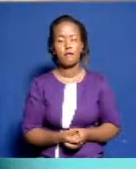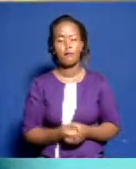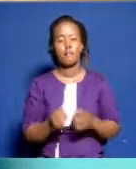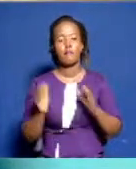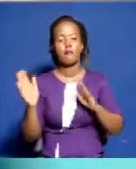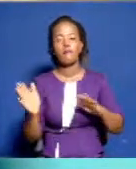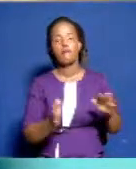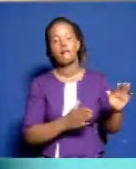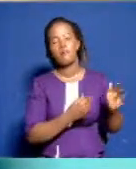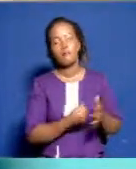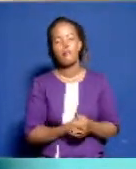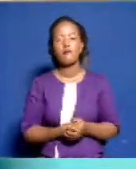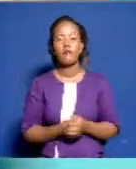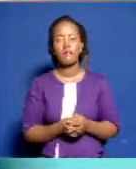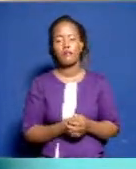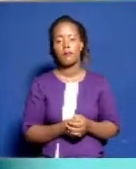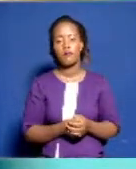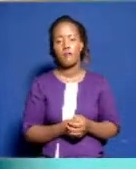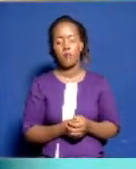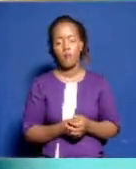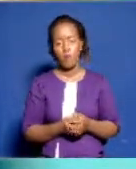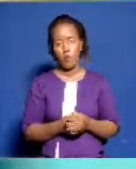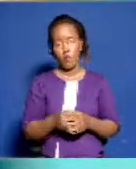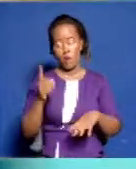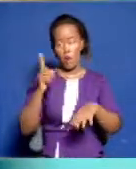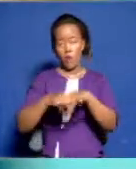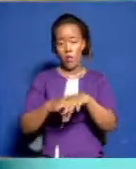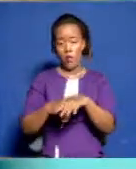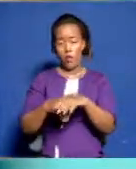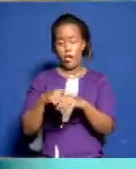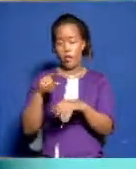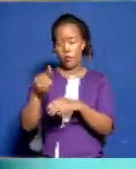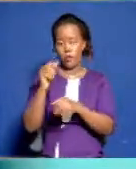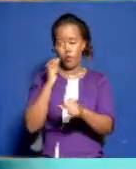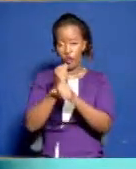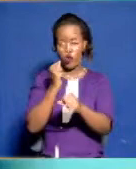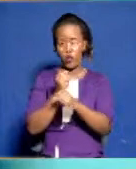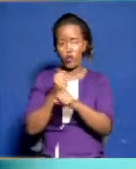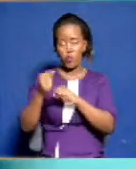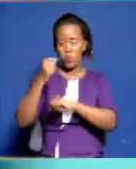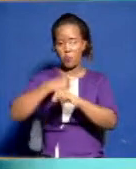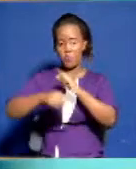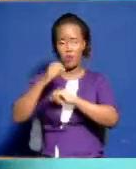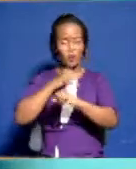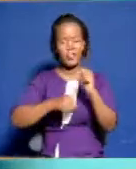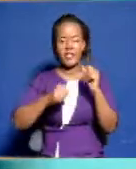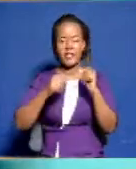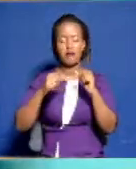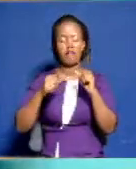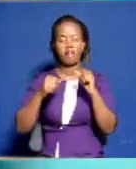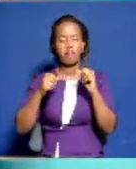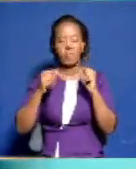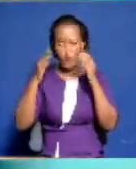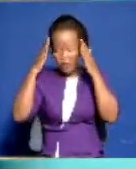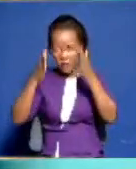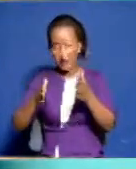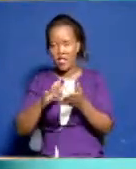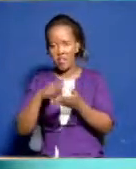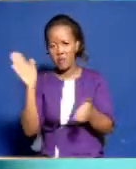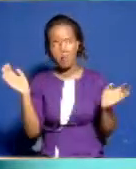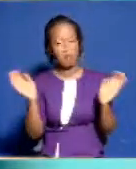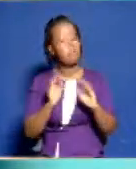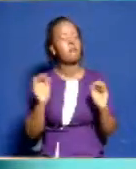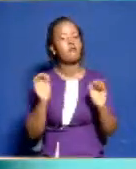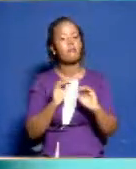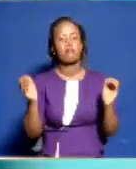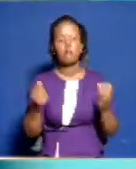Elsewhere, tenda wema nenda zako, a Swahili proverb that praises voluntary good deeds. For a group